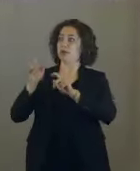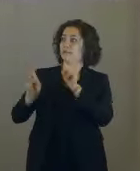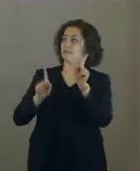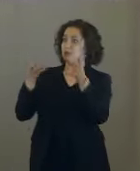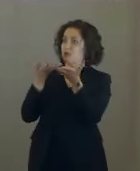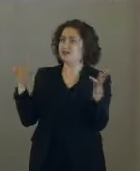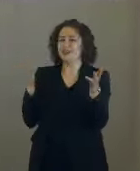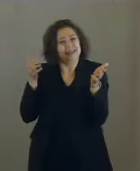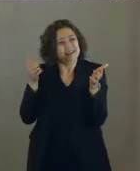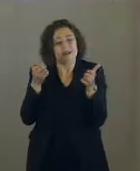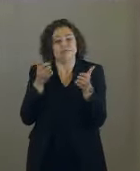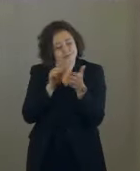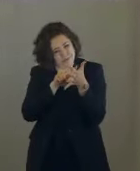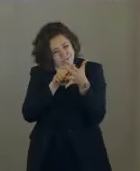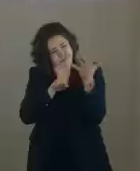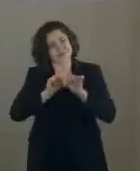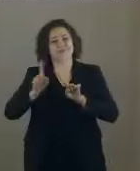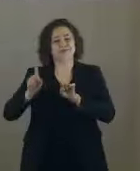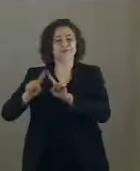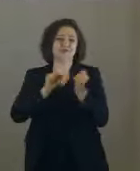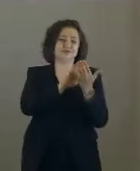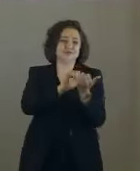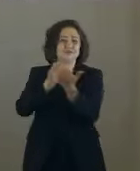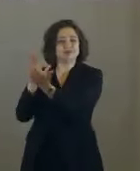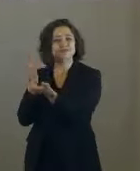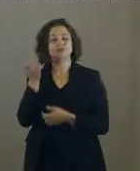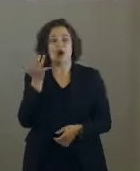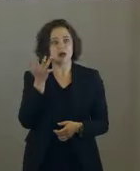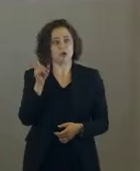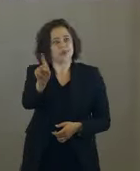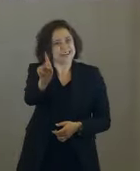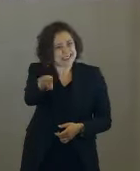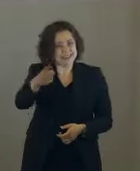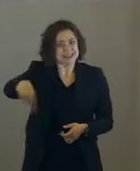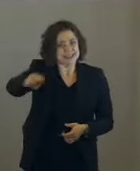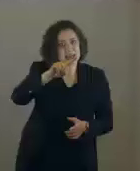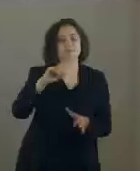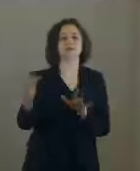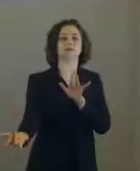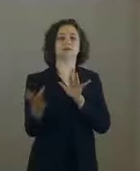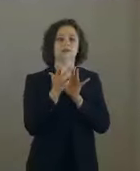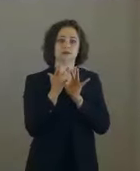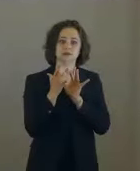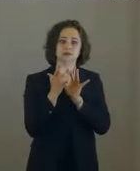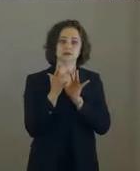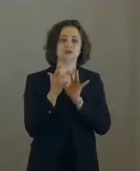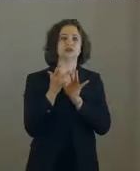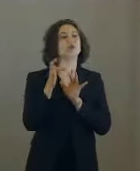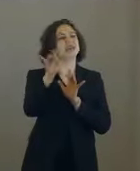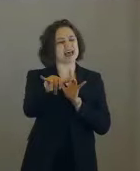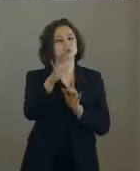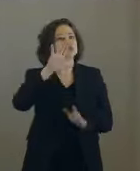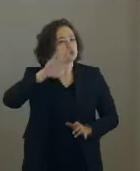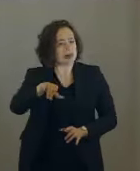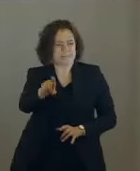possible because we want them to come to us. We need them to come to us. So that is a key indicator. It's one of the things that we absolutely had to have.